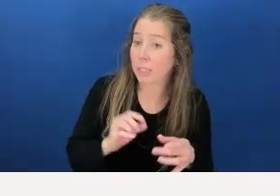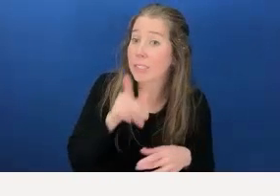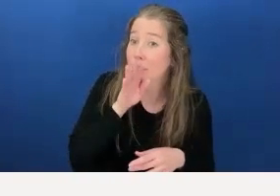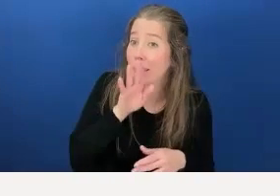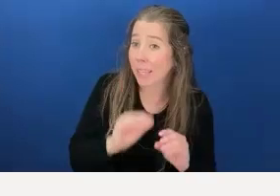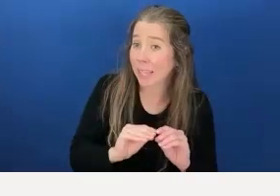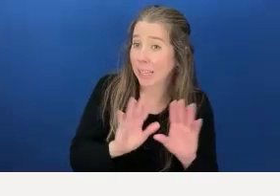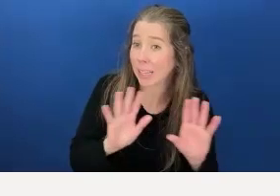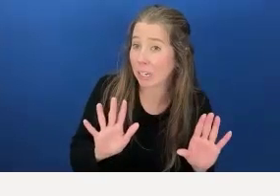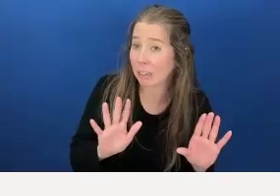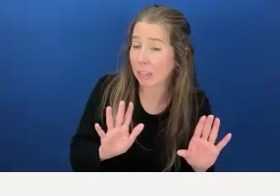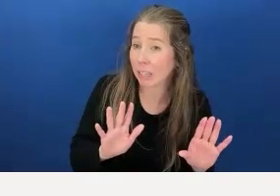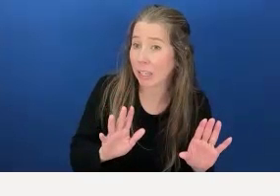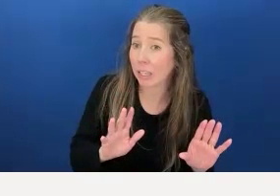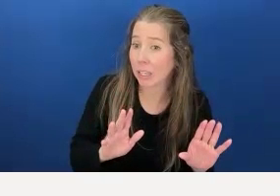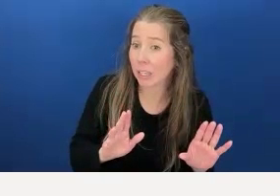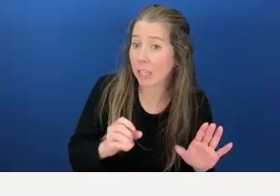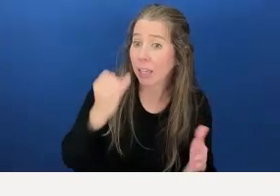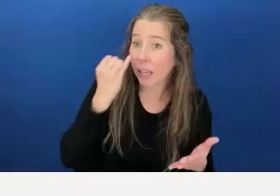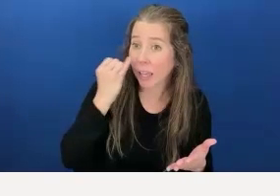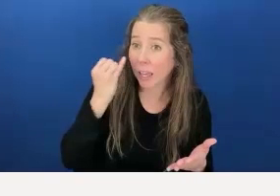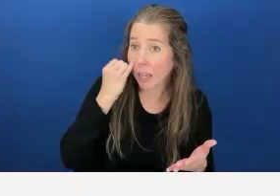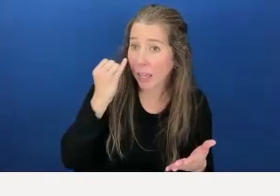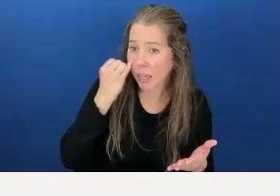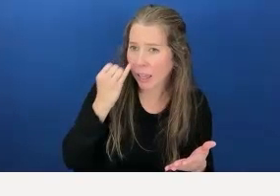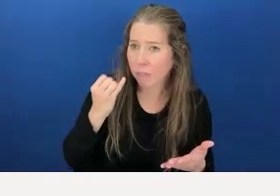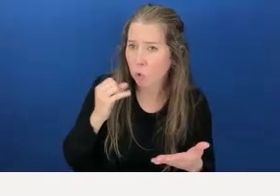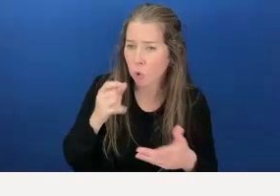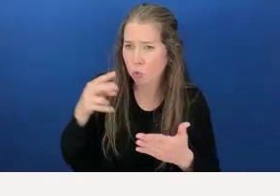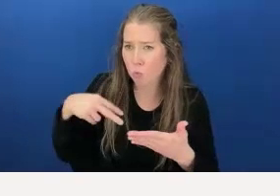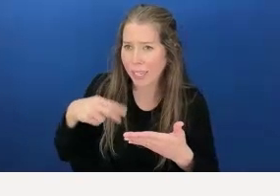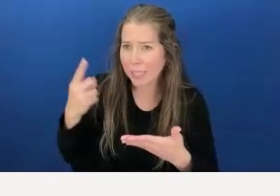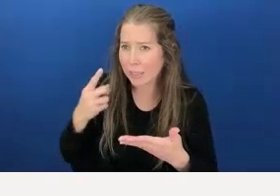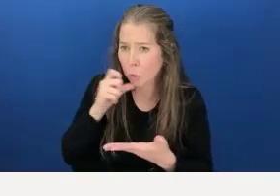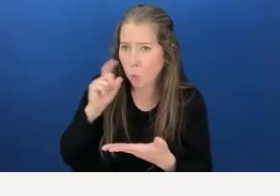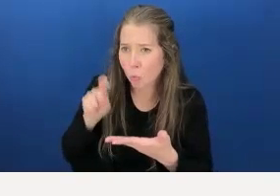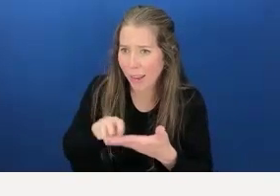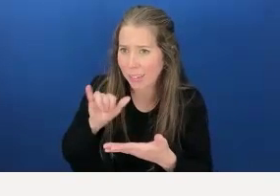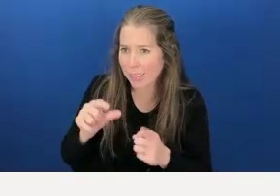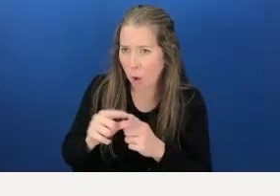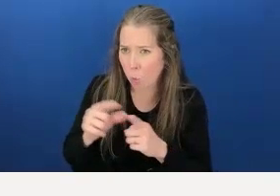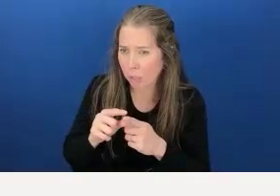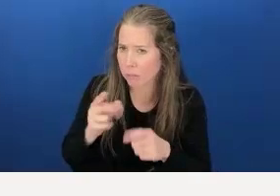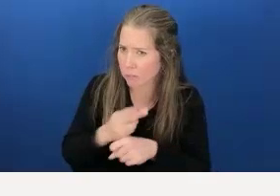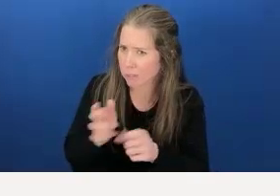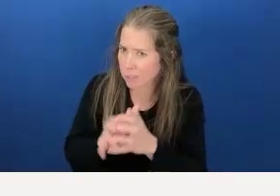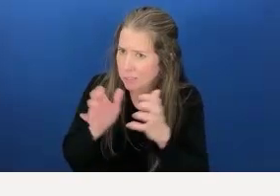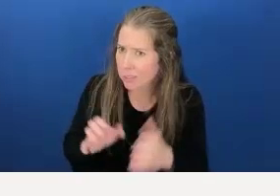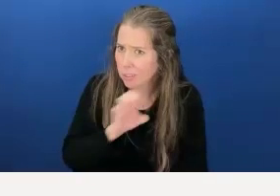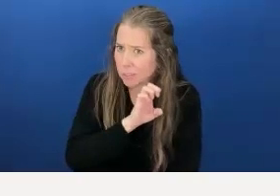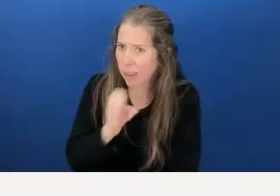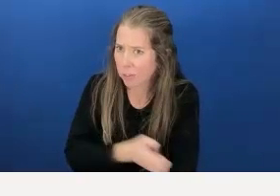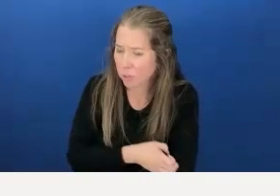not recognize a word, it's going to take a lot to figure out what is this word. Yes. Chemistry,